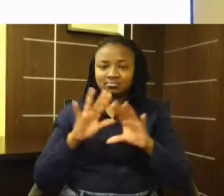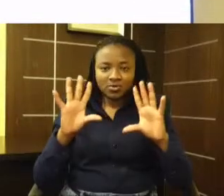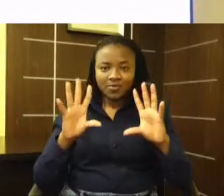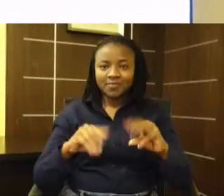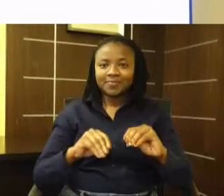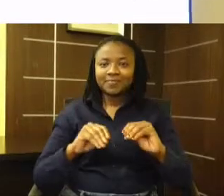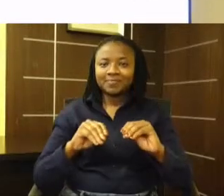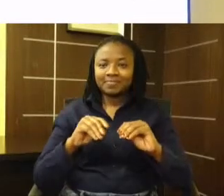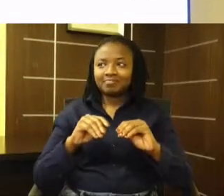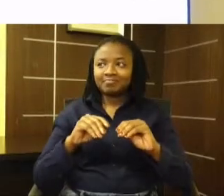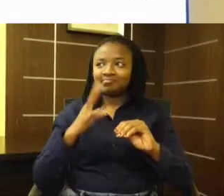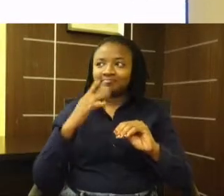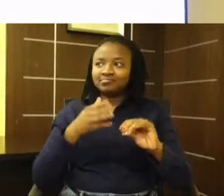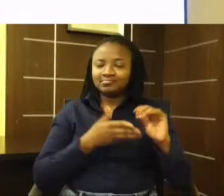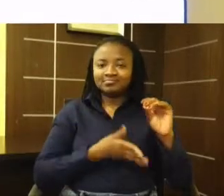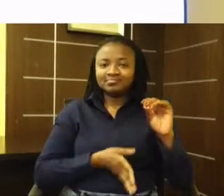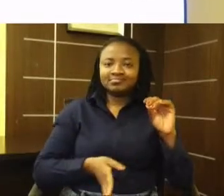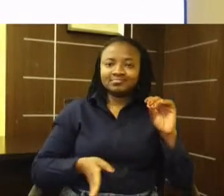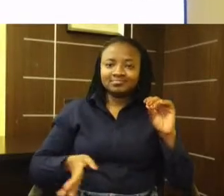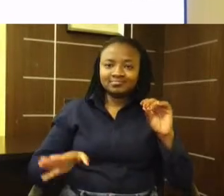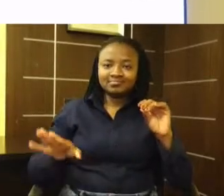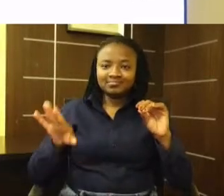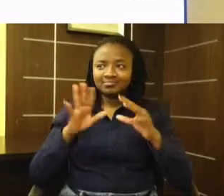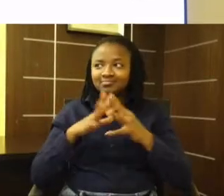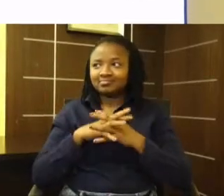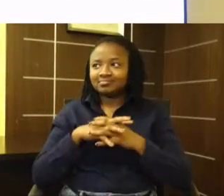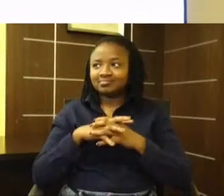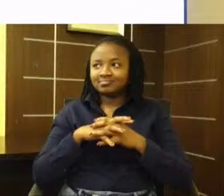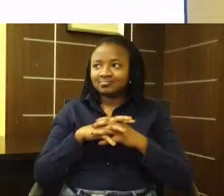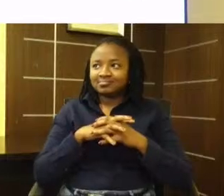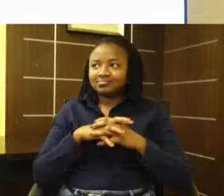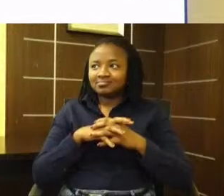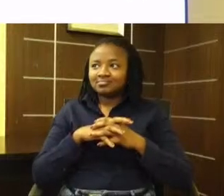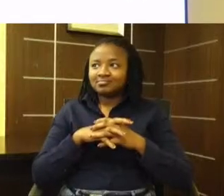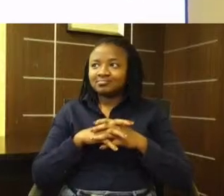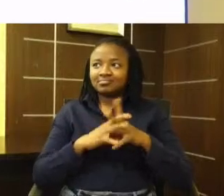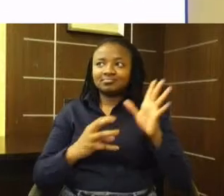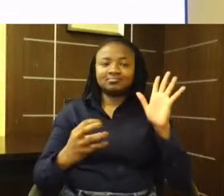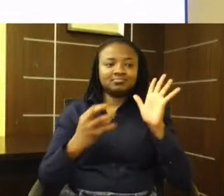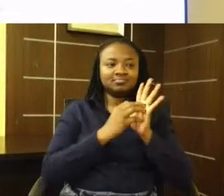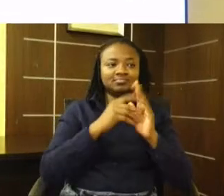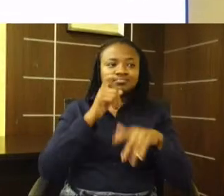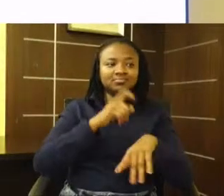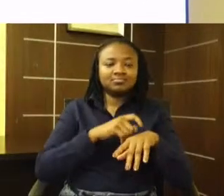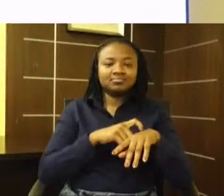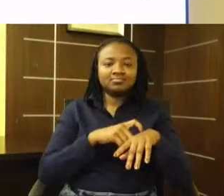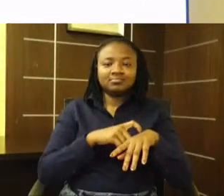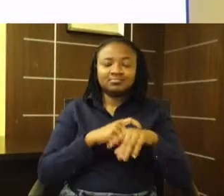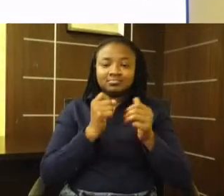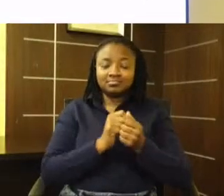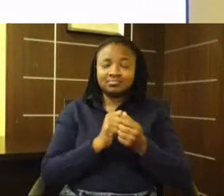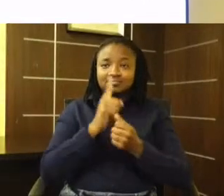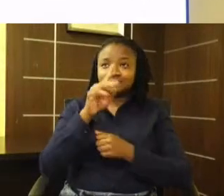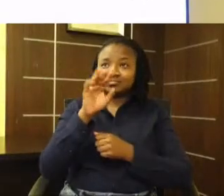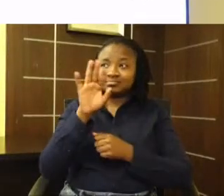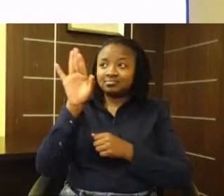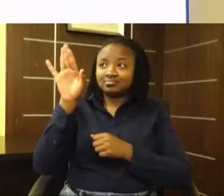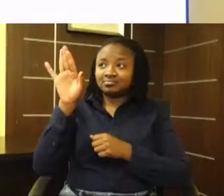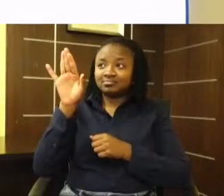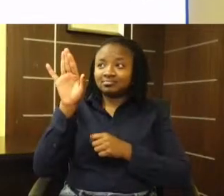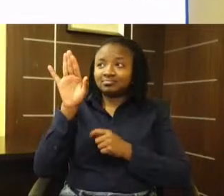kuzimamoto the whole night. That post was put at 11. It was put during the day, like today